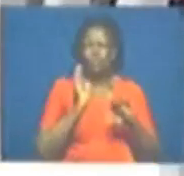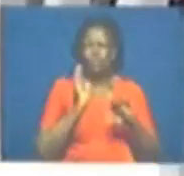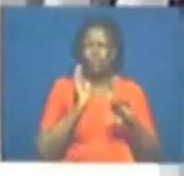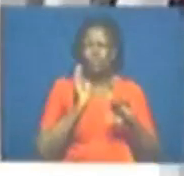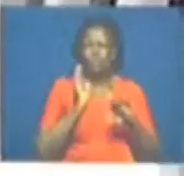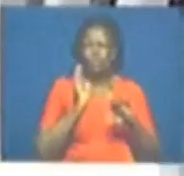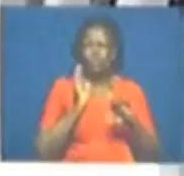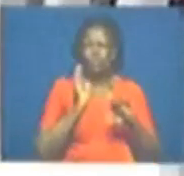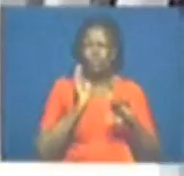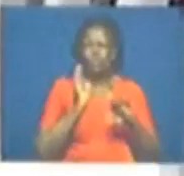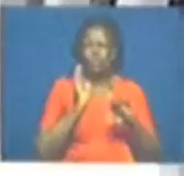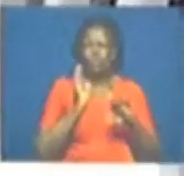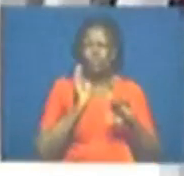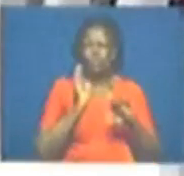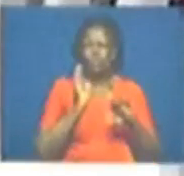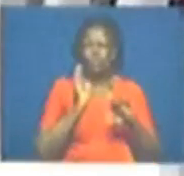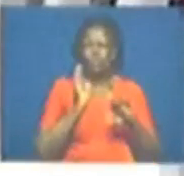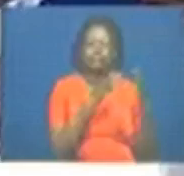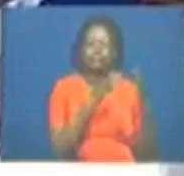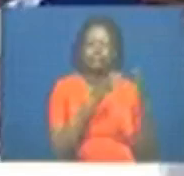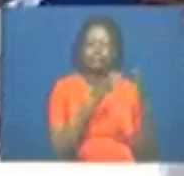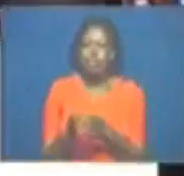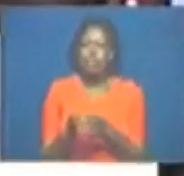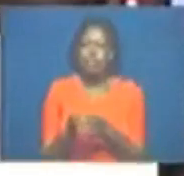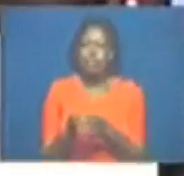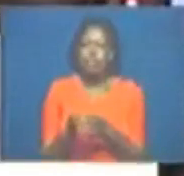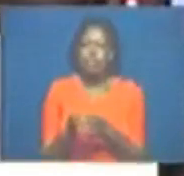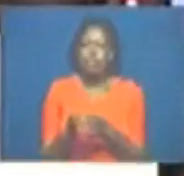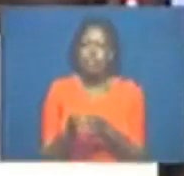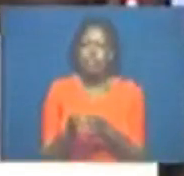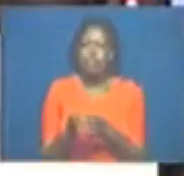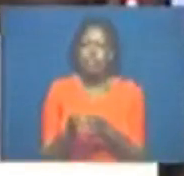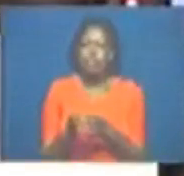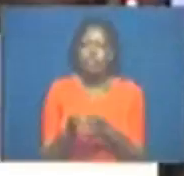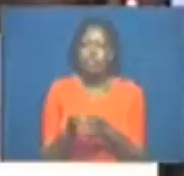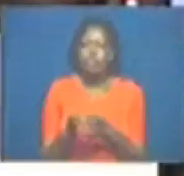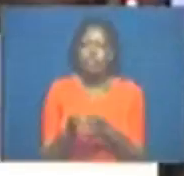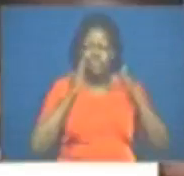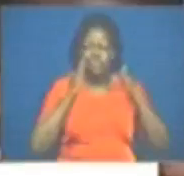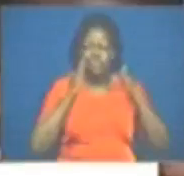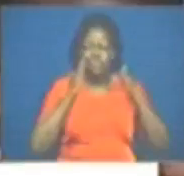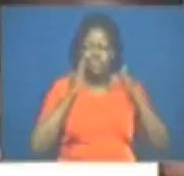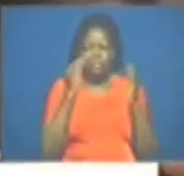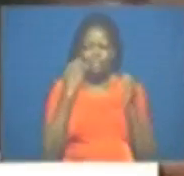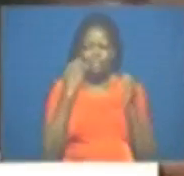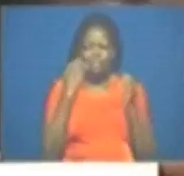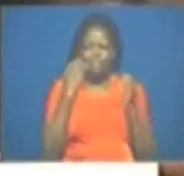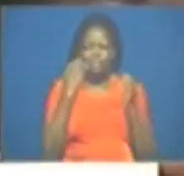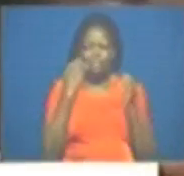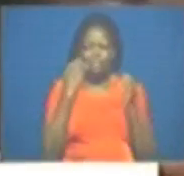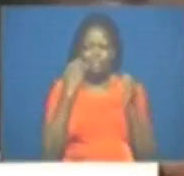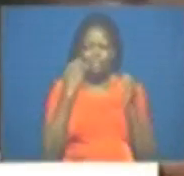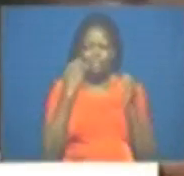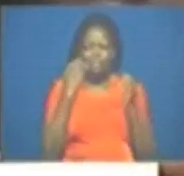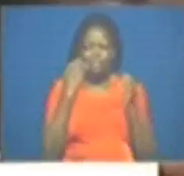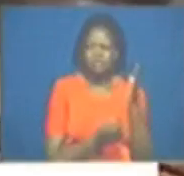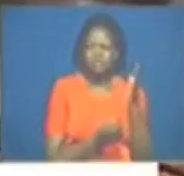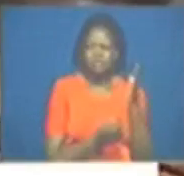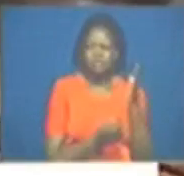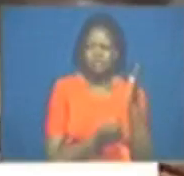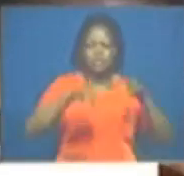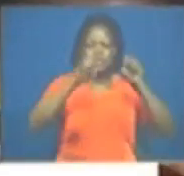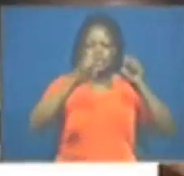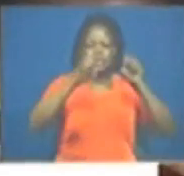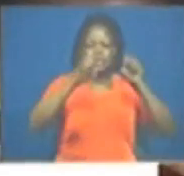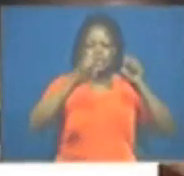two bodies. This year's Devolution Conference will focus on the Big Four agenda as stipulated by the President after his inauguration. The discussions